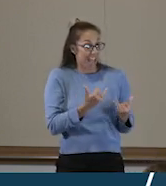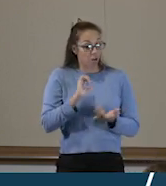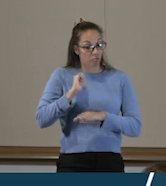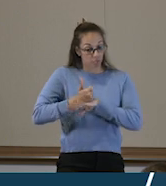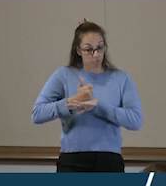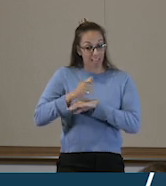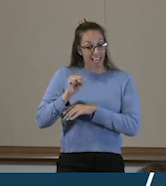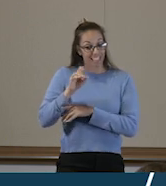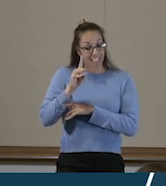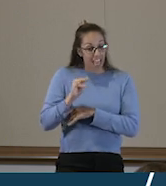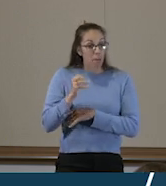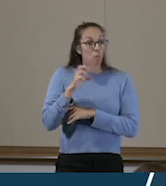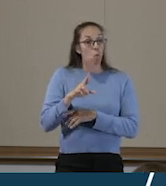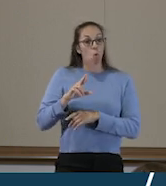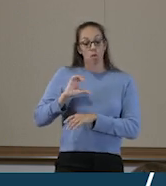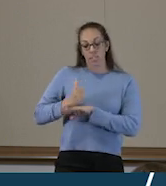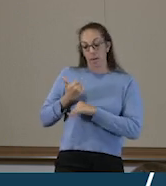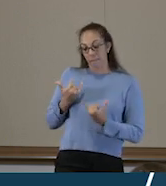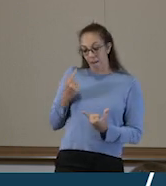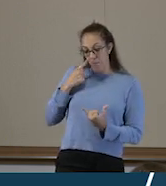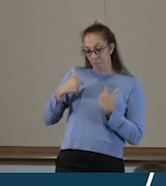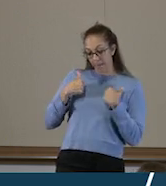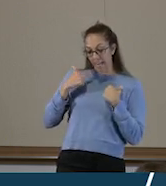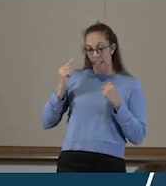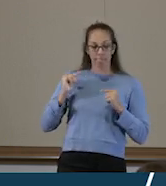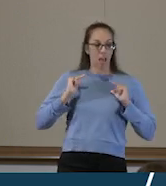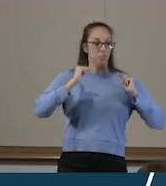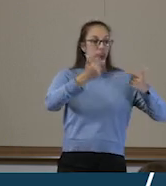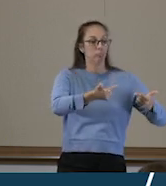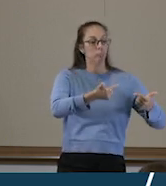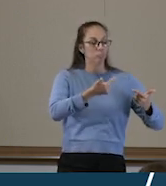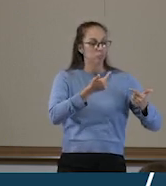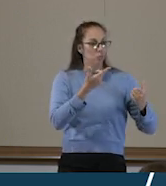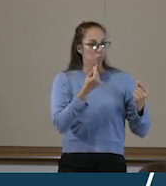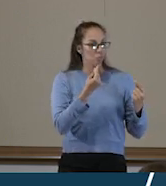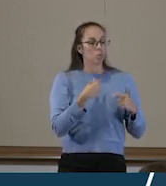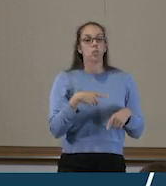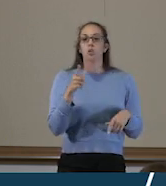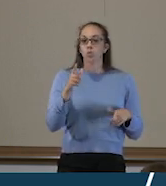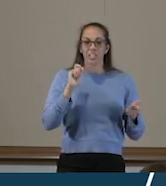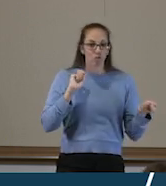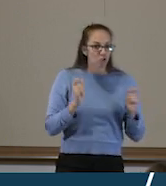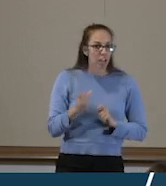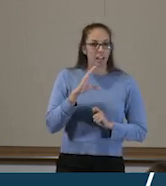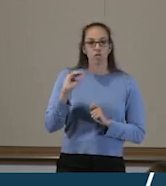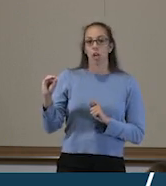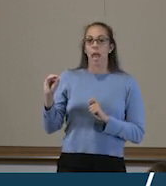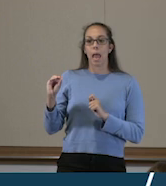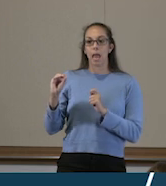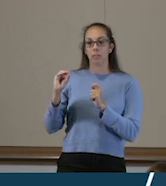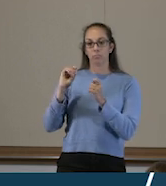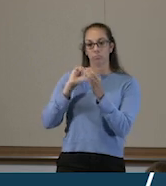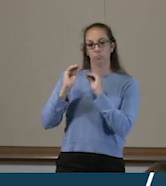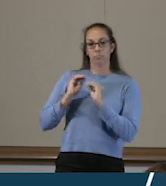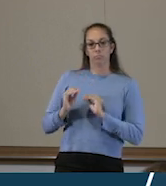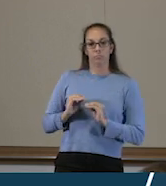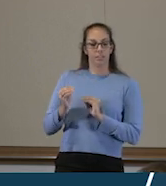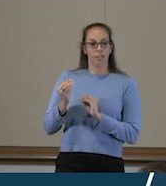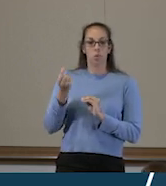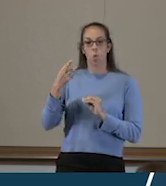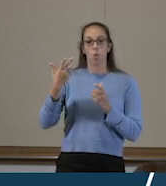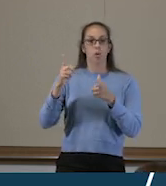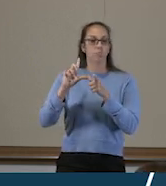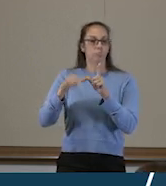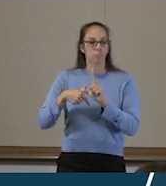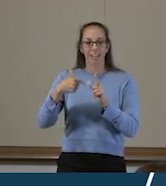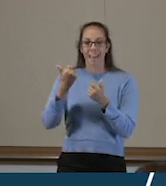then just So later? so it can be changed or revoked at any time. So what I would say, personally, if